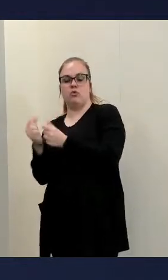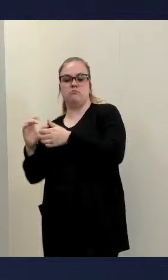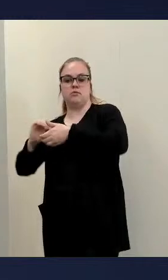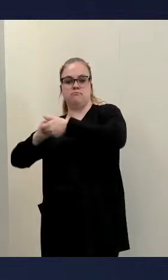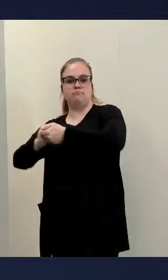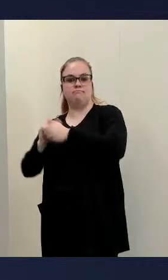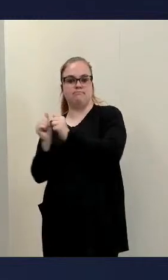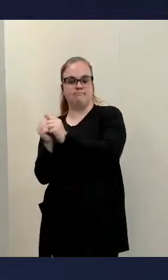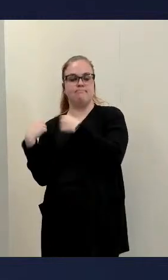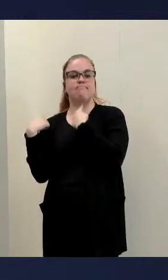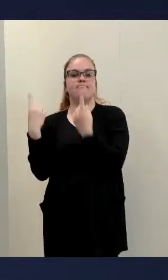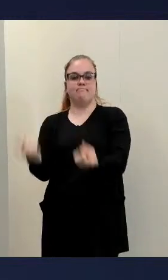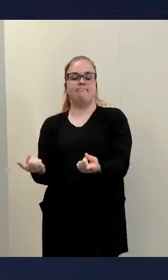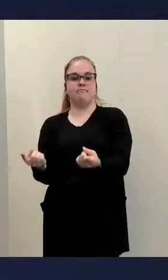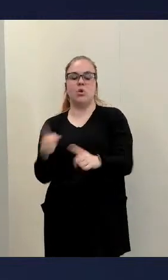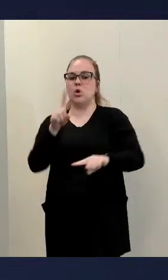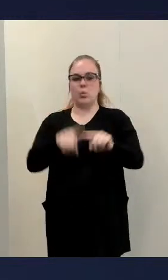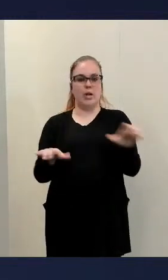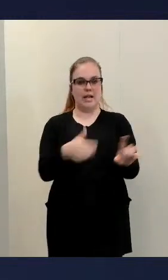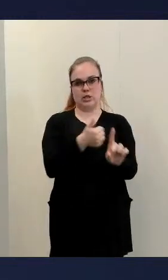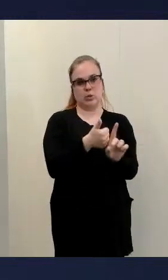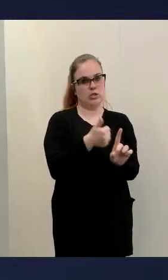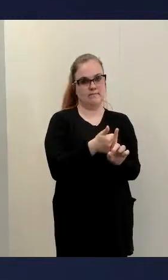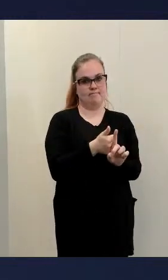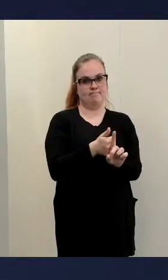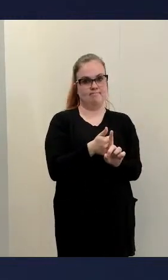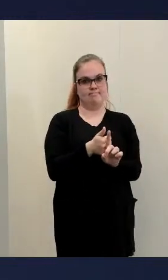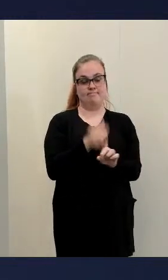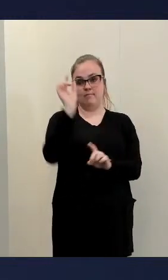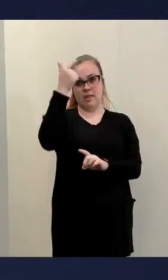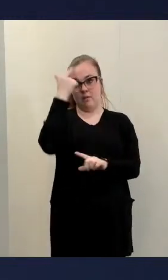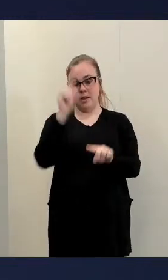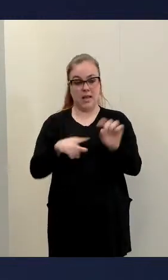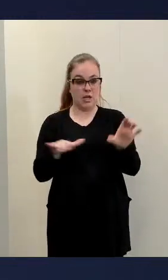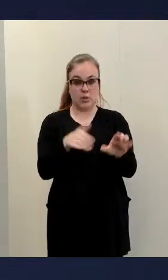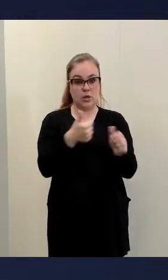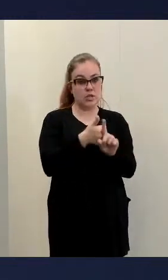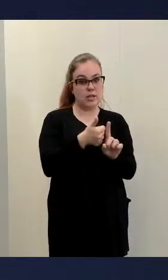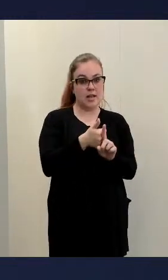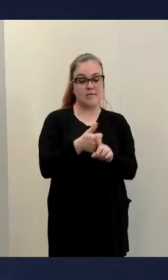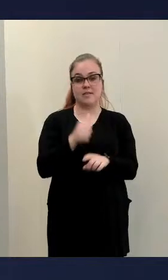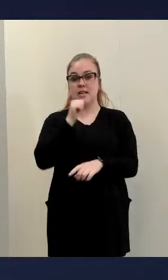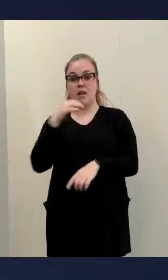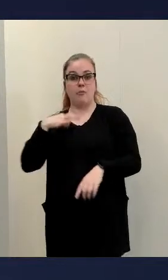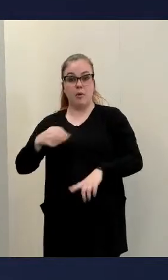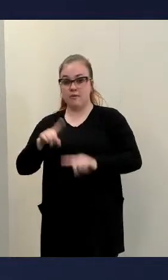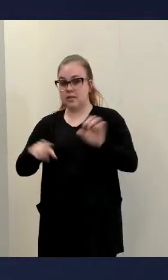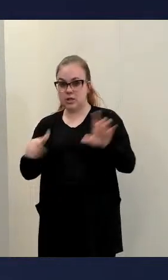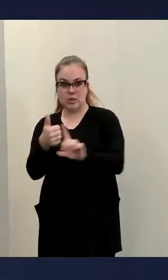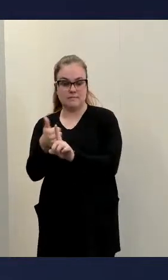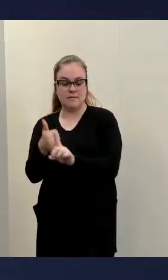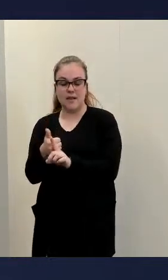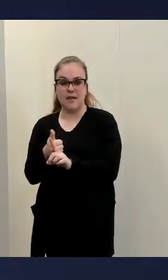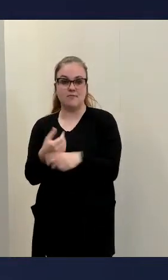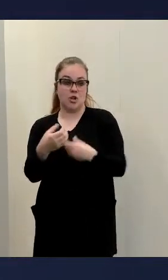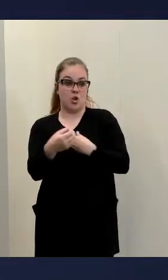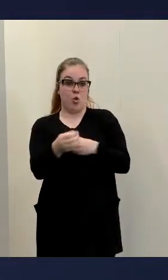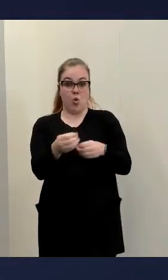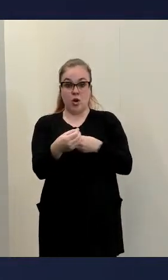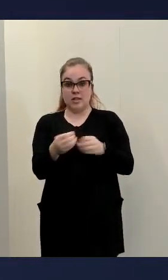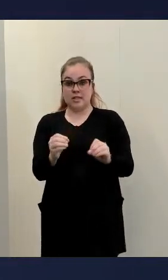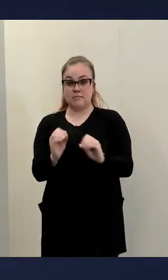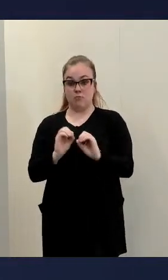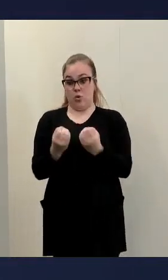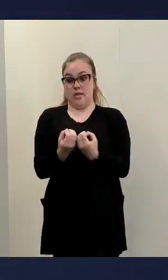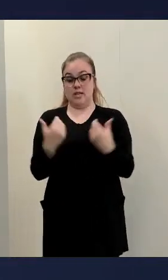time. We can't do it on our own. County government can't do it on our own. The not-for-profits can't do it on their own. The organizations that